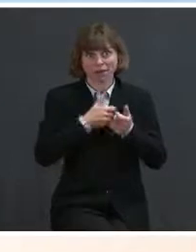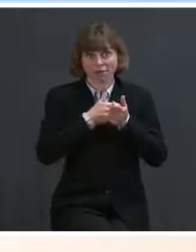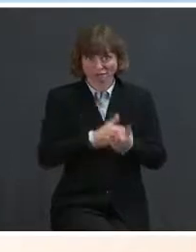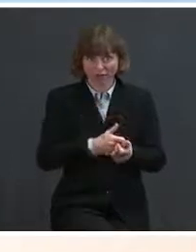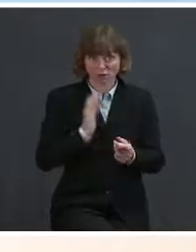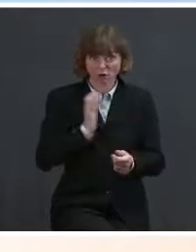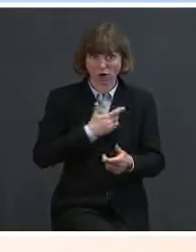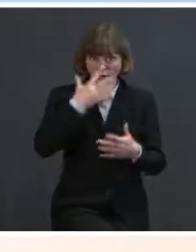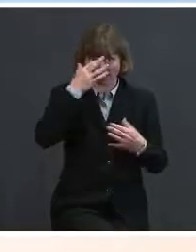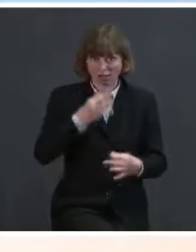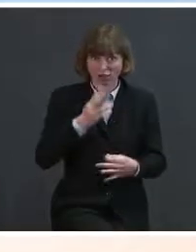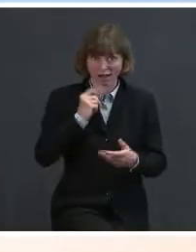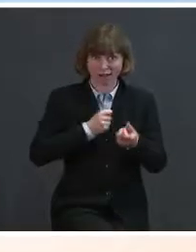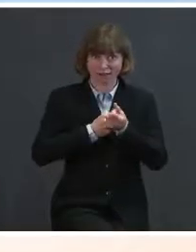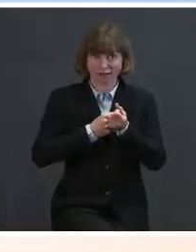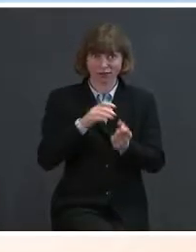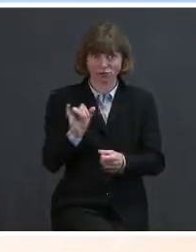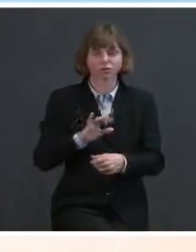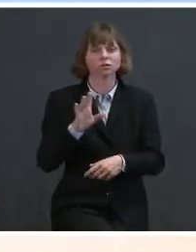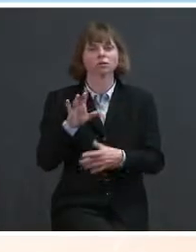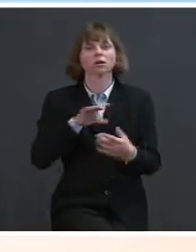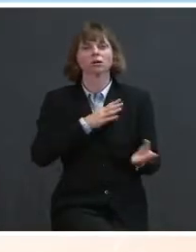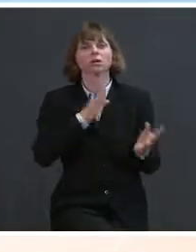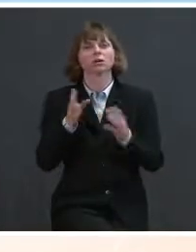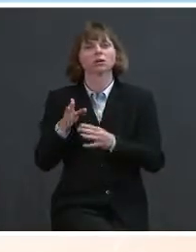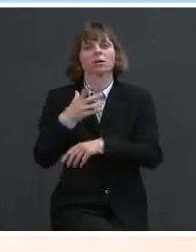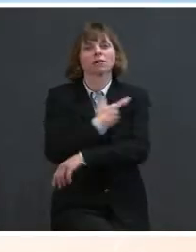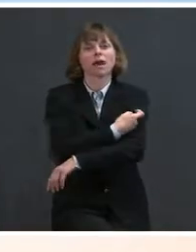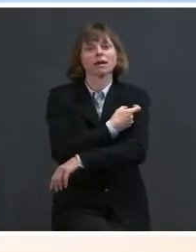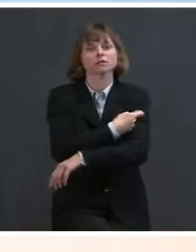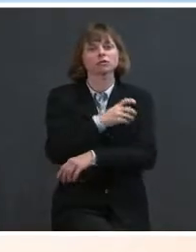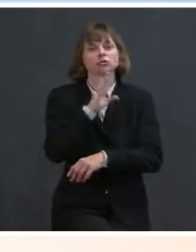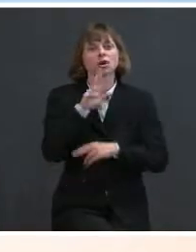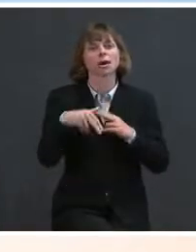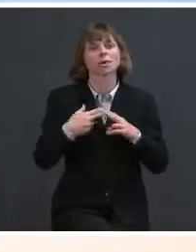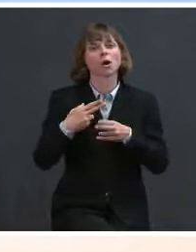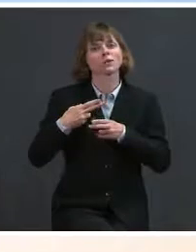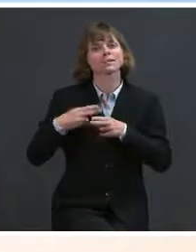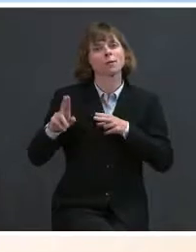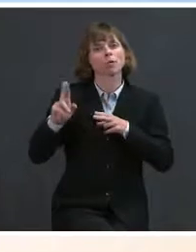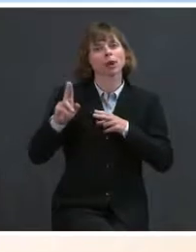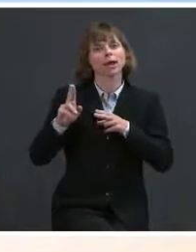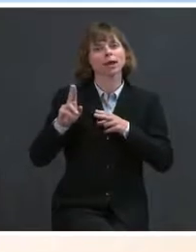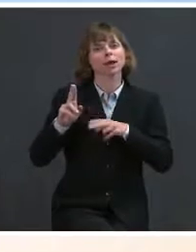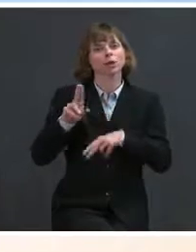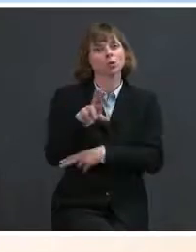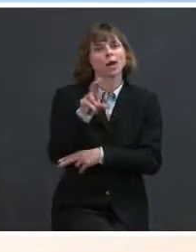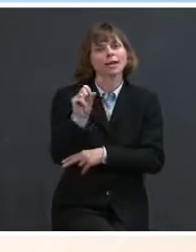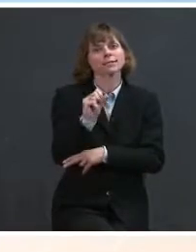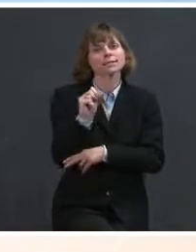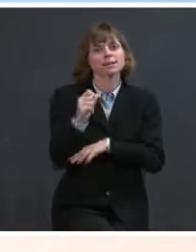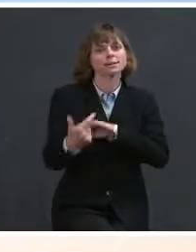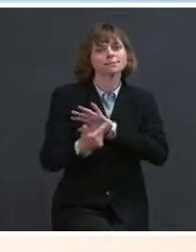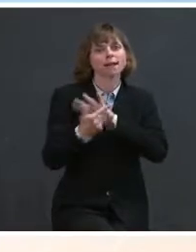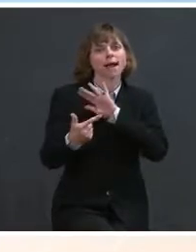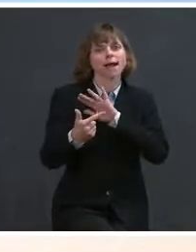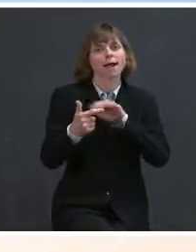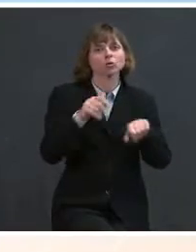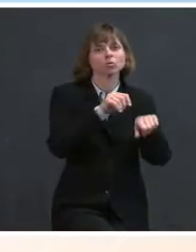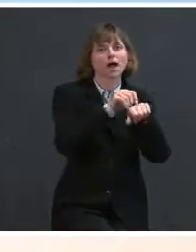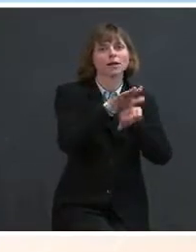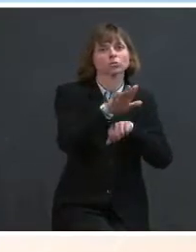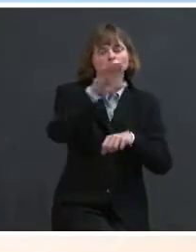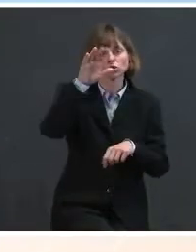on the vaccines, we also have reporting from India that the temporary U.S. ban on exports of key raw materials for